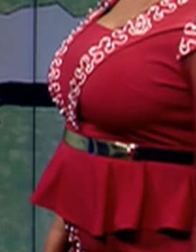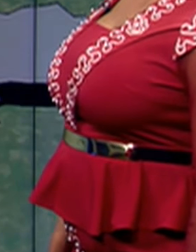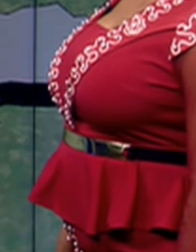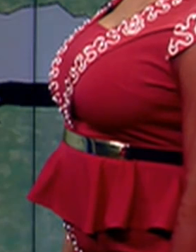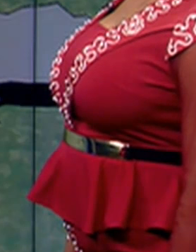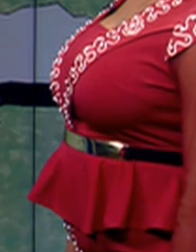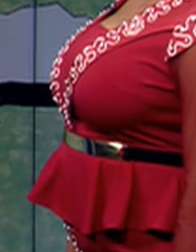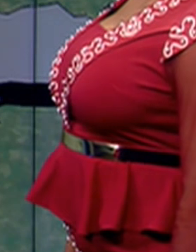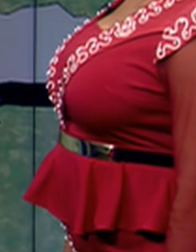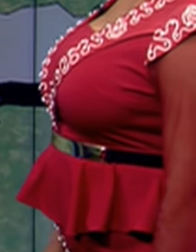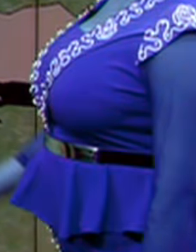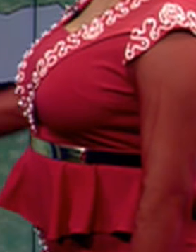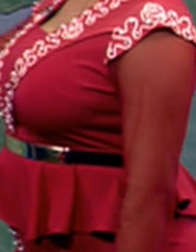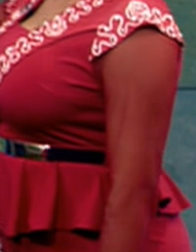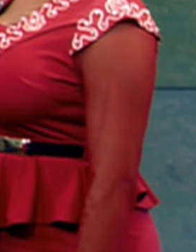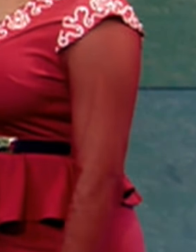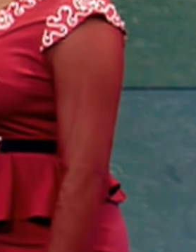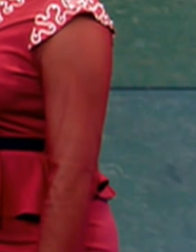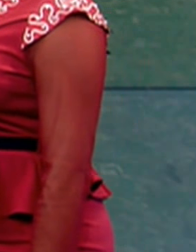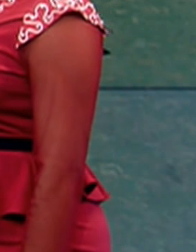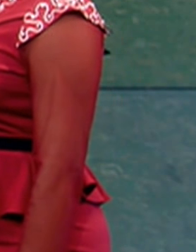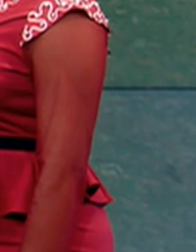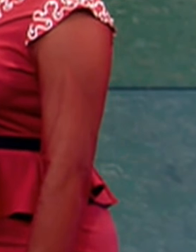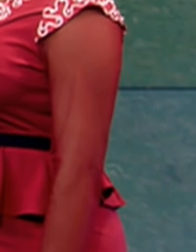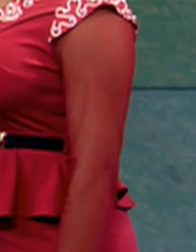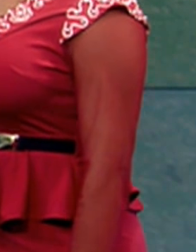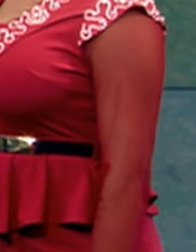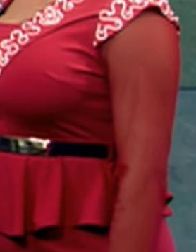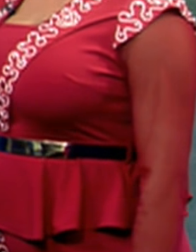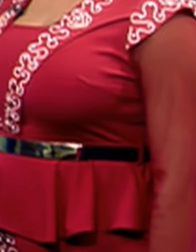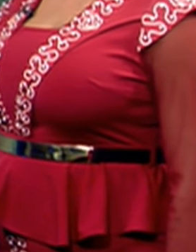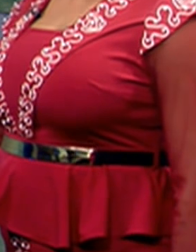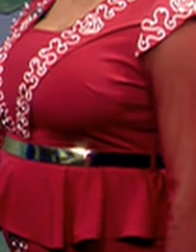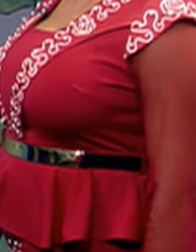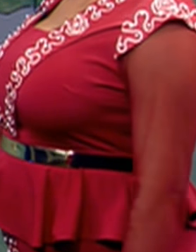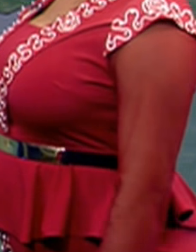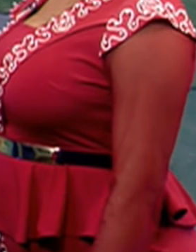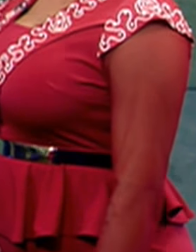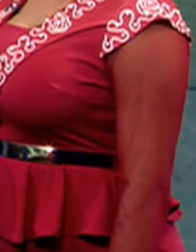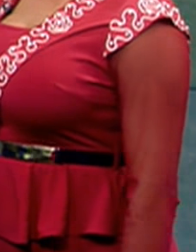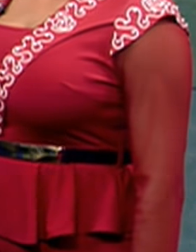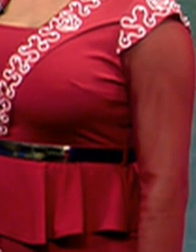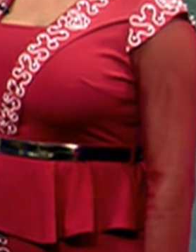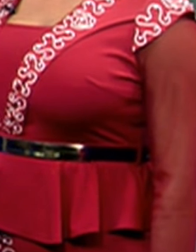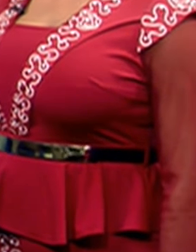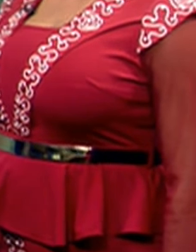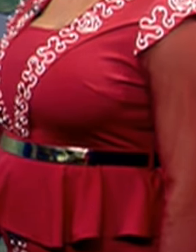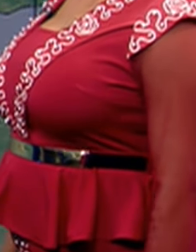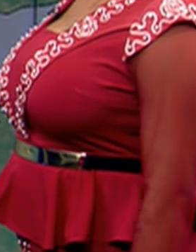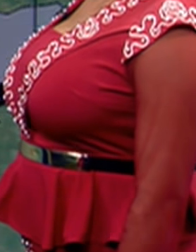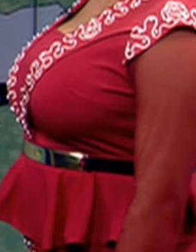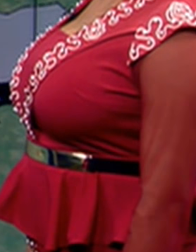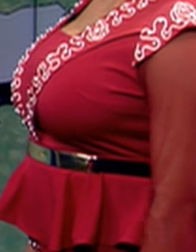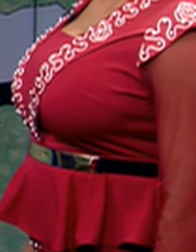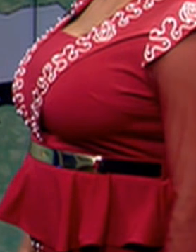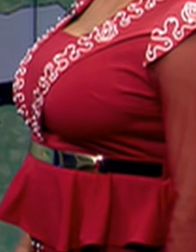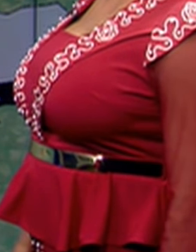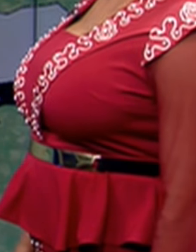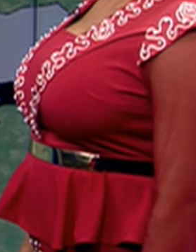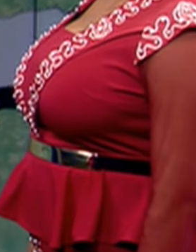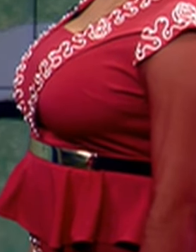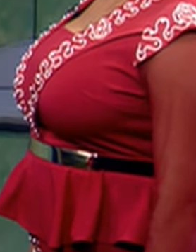go ntse go ruthetše dikarolong tše dingwe ne phišo Pretoria ka tša 27 Johannesburg 27 re lebelela wena o leng Sebokeng le gona Vereeniging